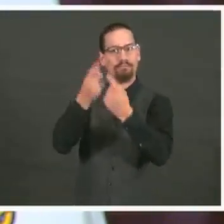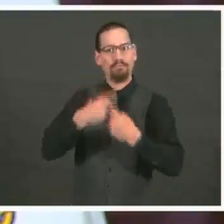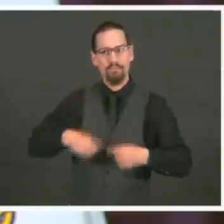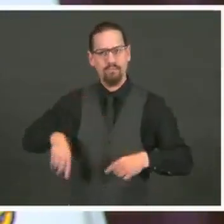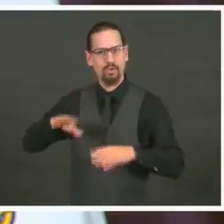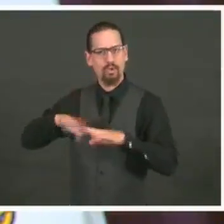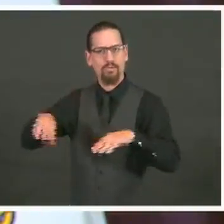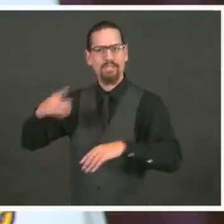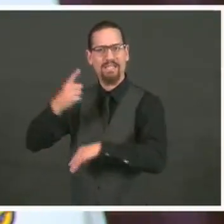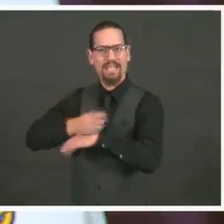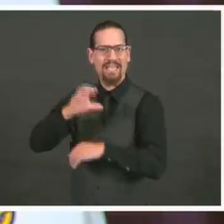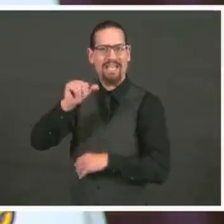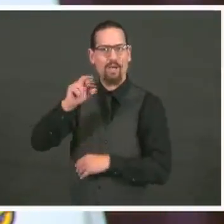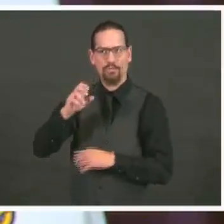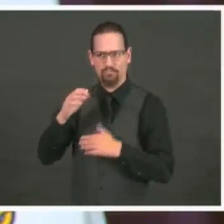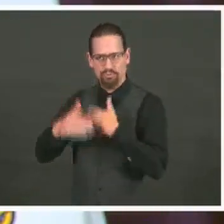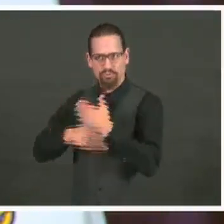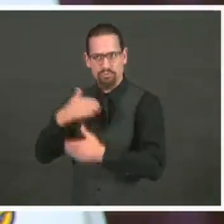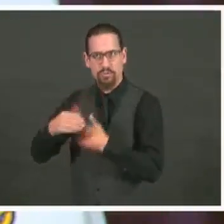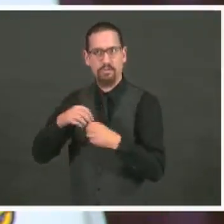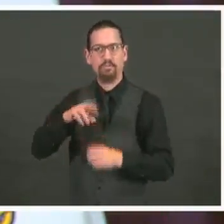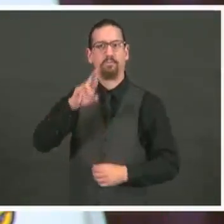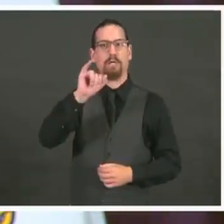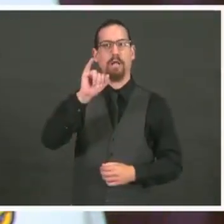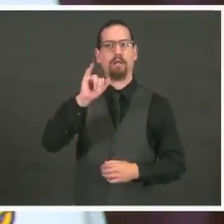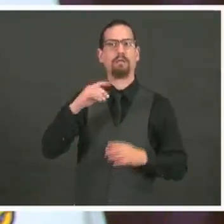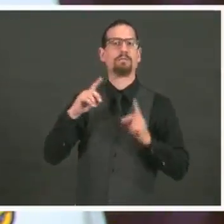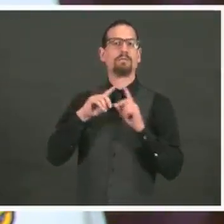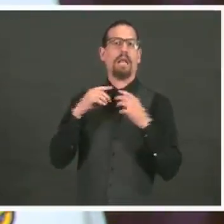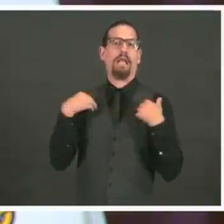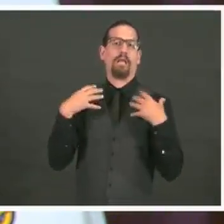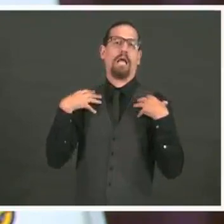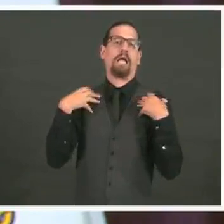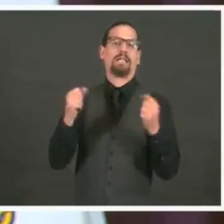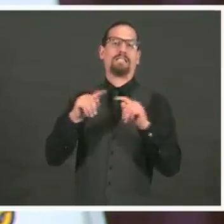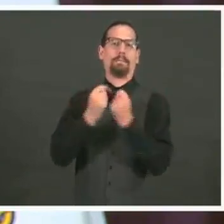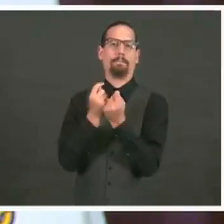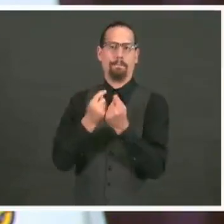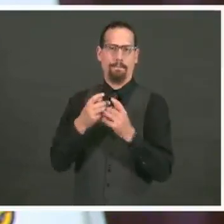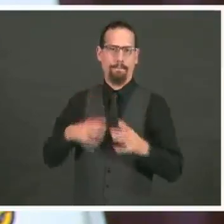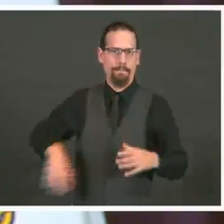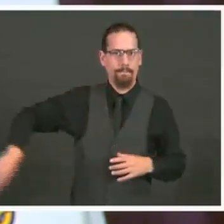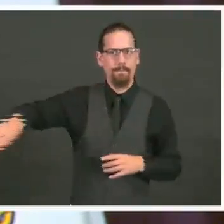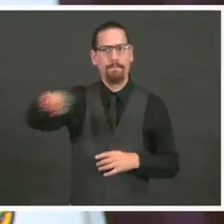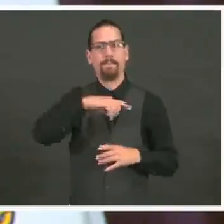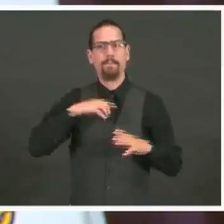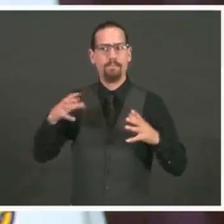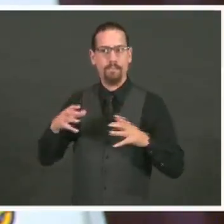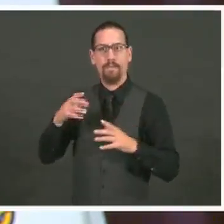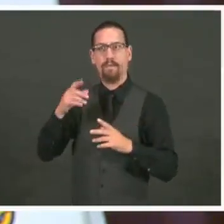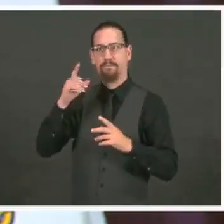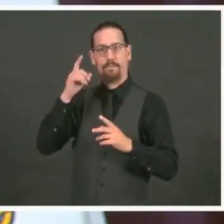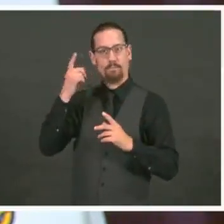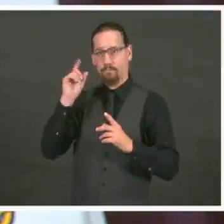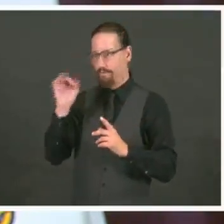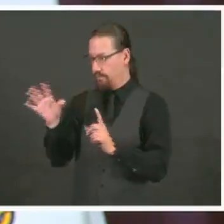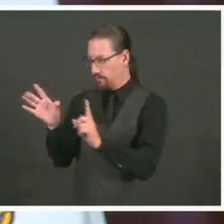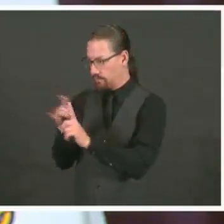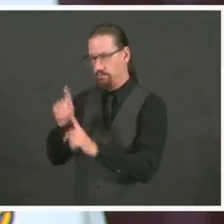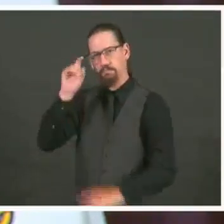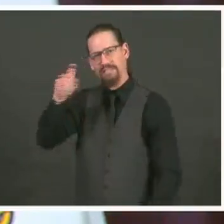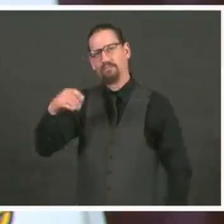the Rhode Island Department of Health team, as the Governor shared, will be all over any and every case associated with the school to